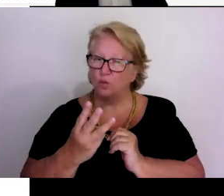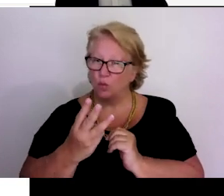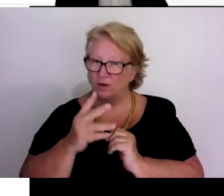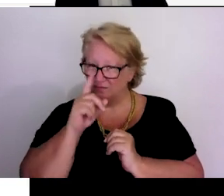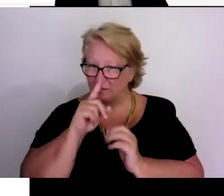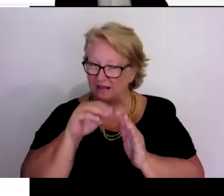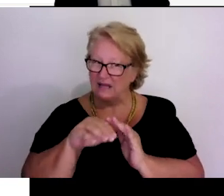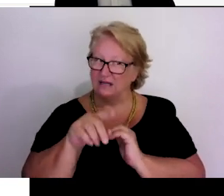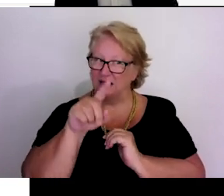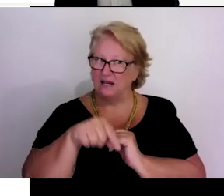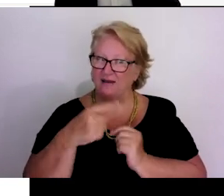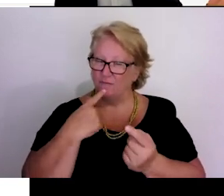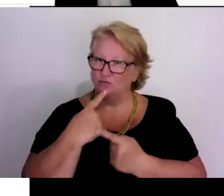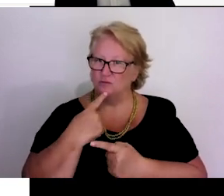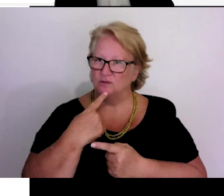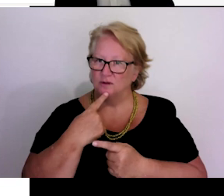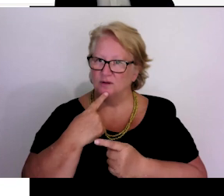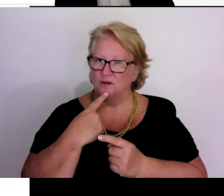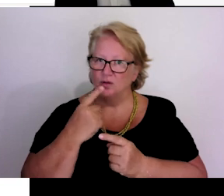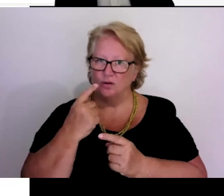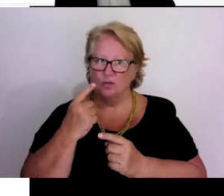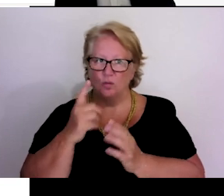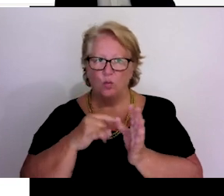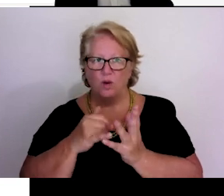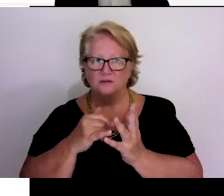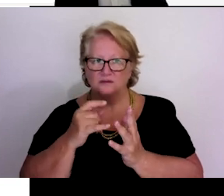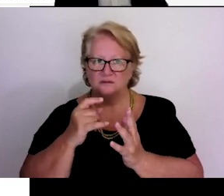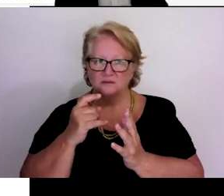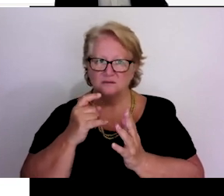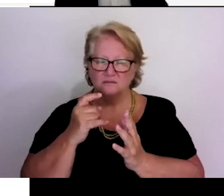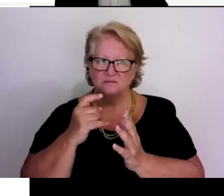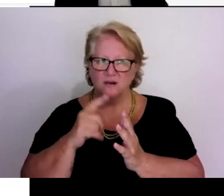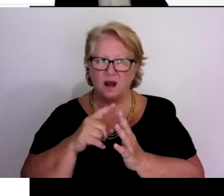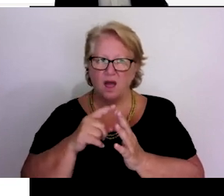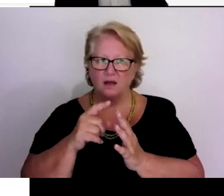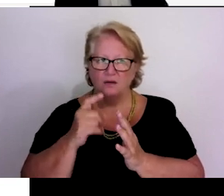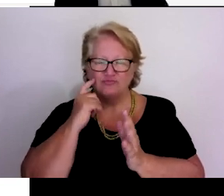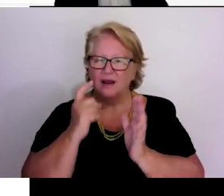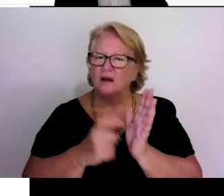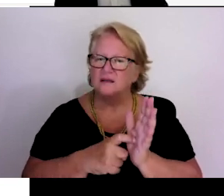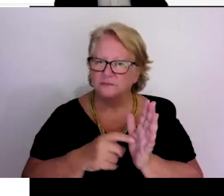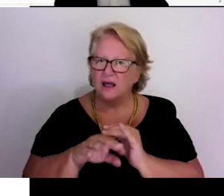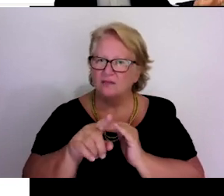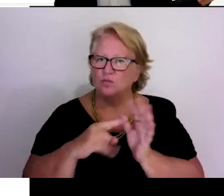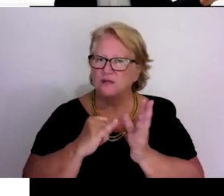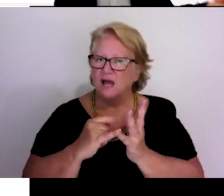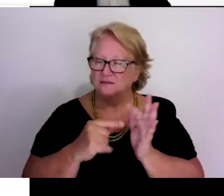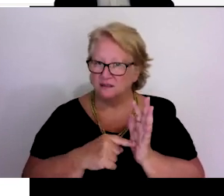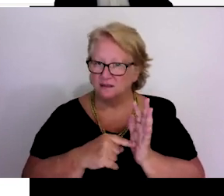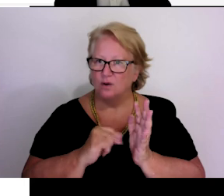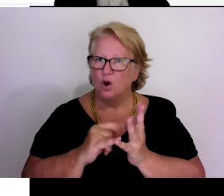in the data set were they recognisable in each of the data sets that we were looking at. So that told us that